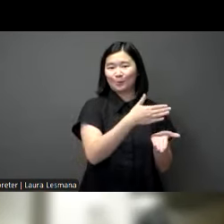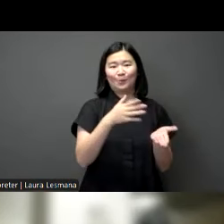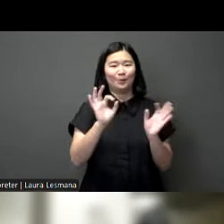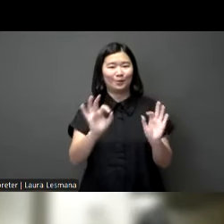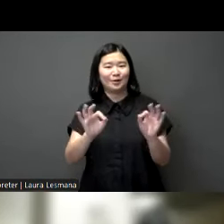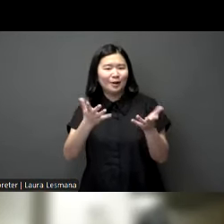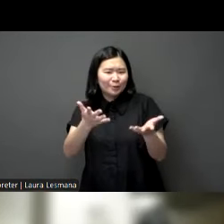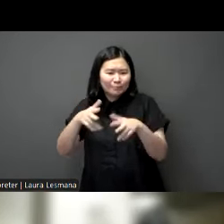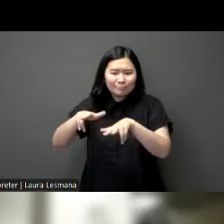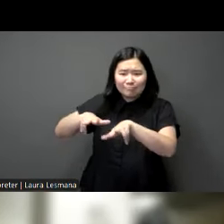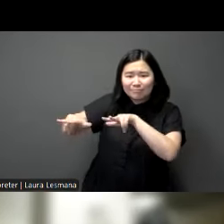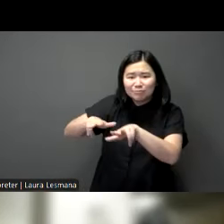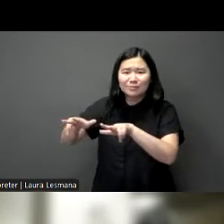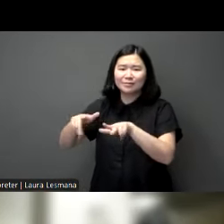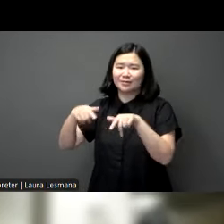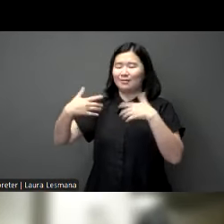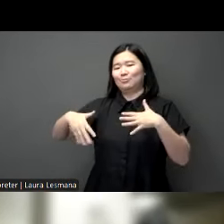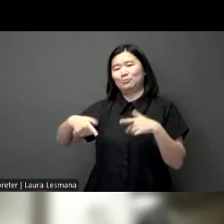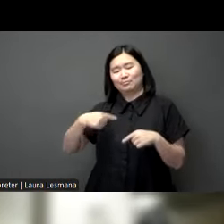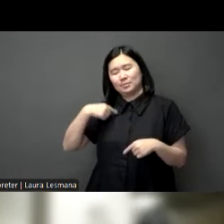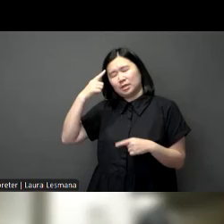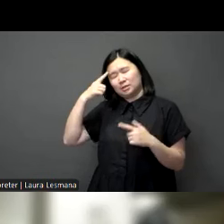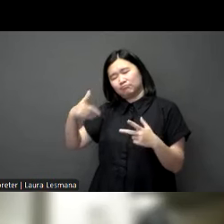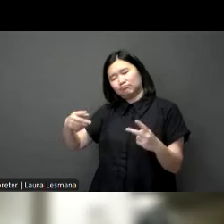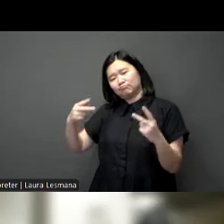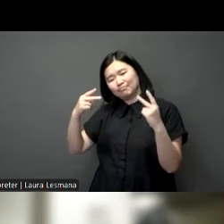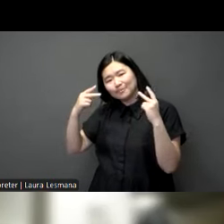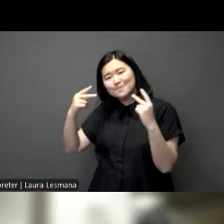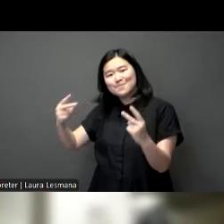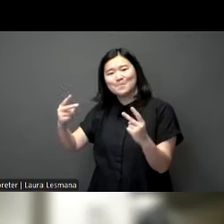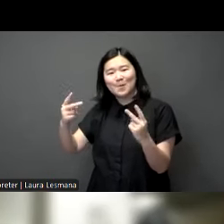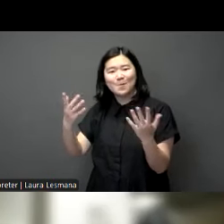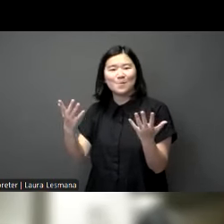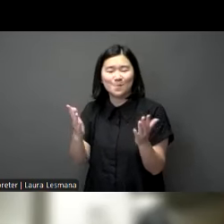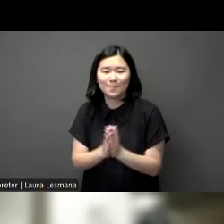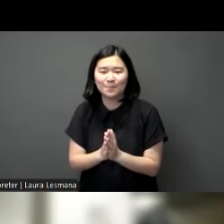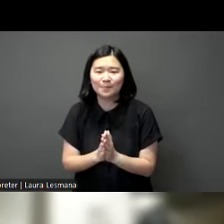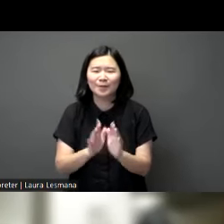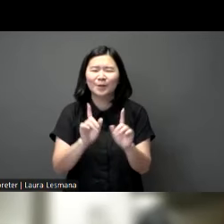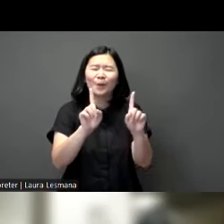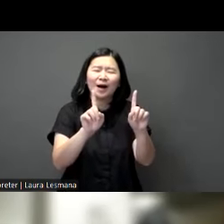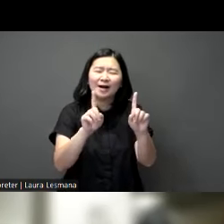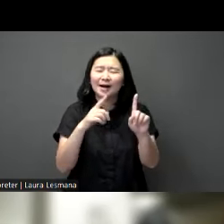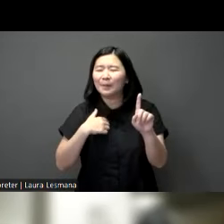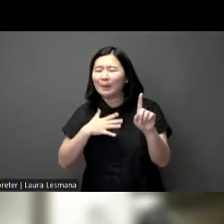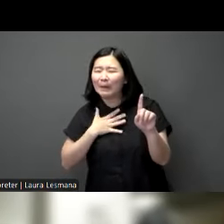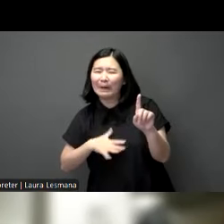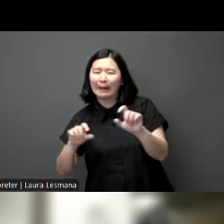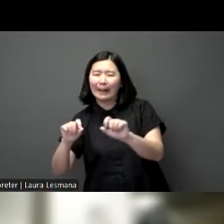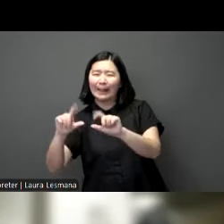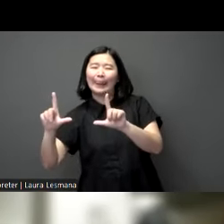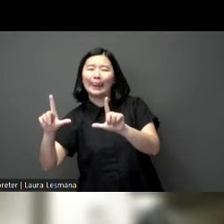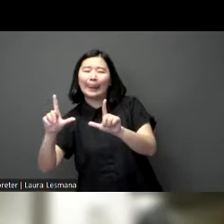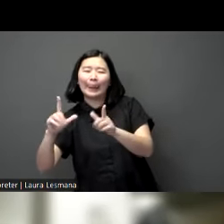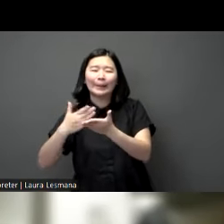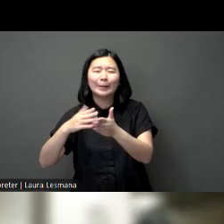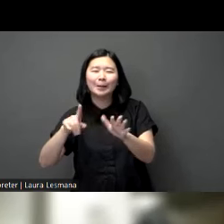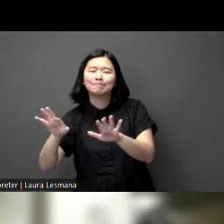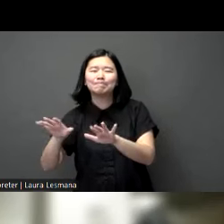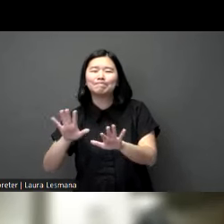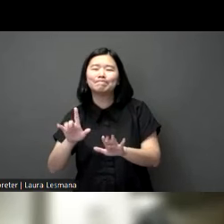And just give me 1 second here. I want to share this with you. I am representing